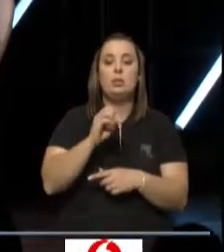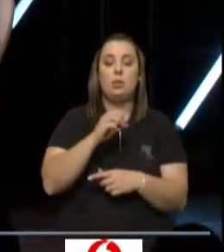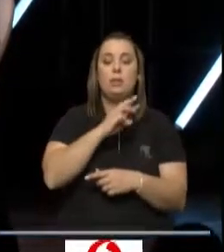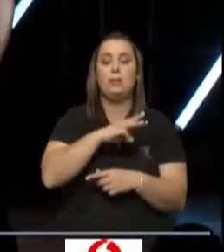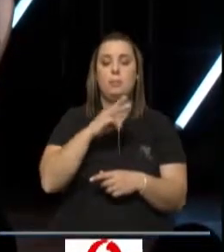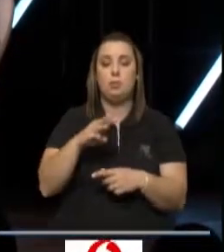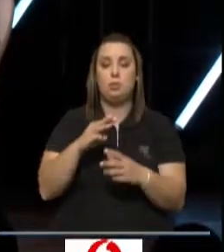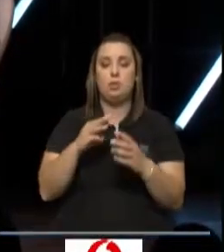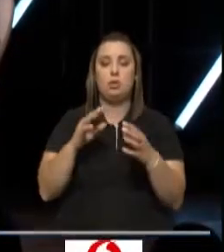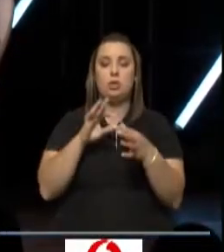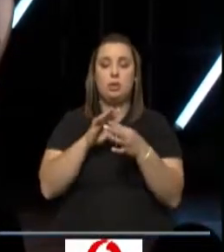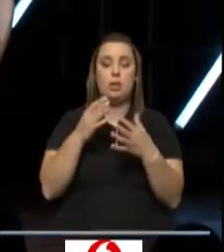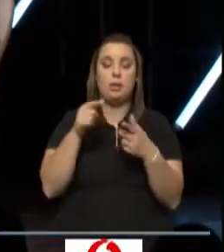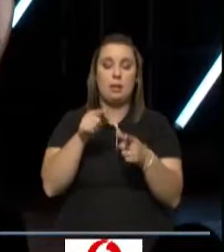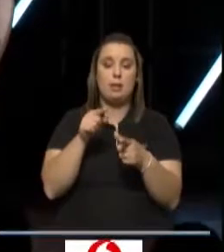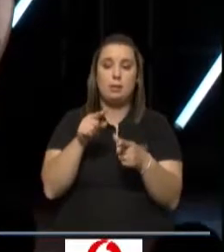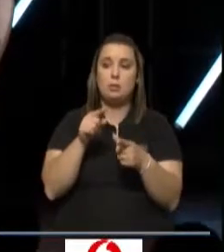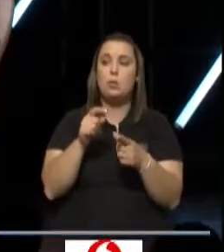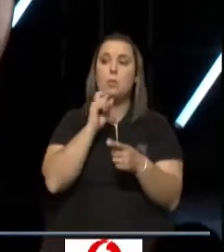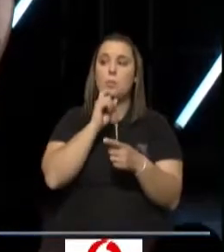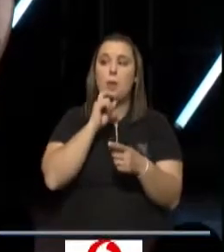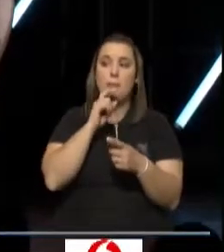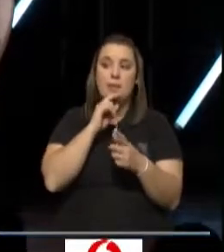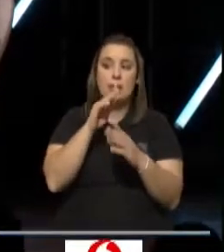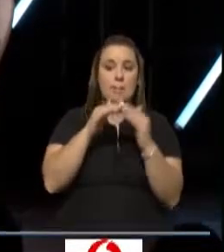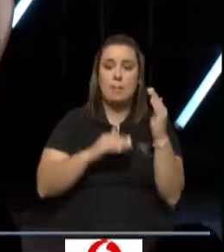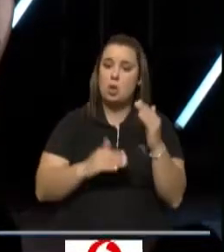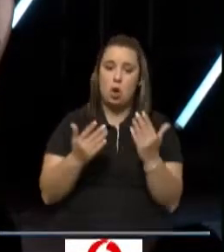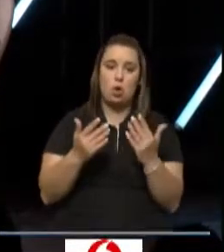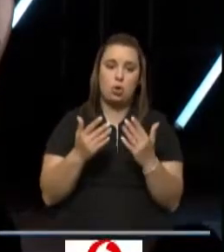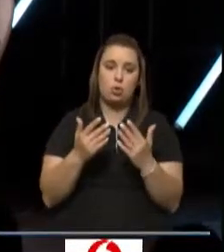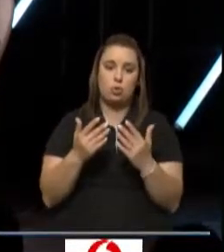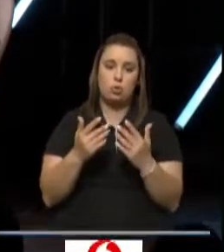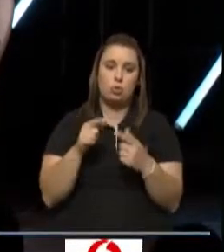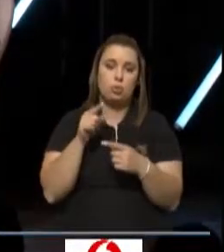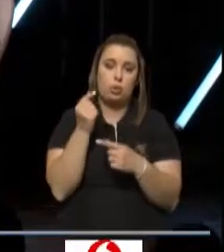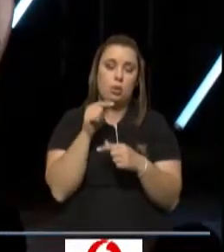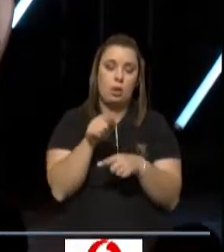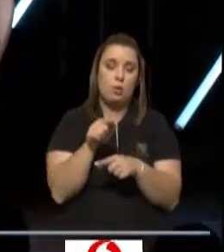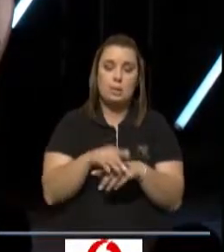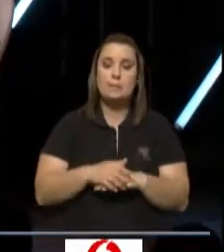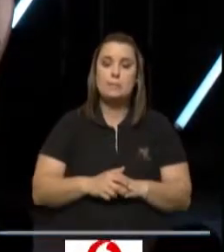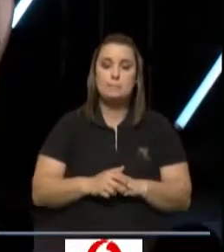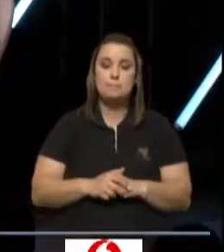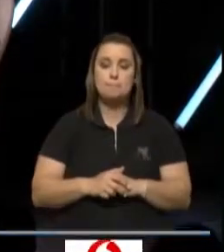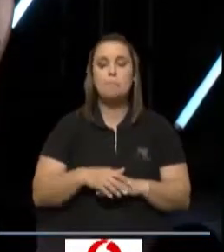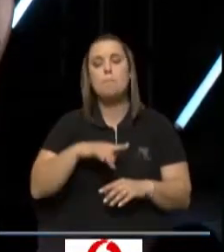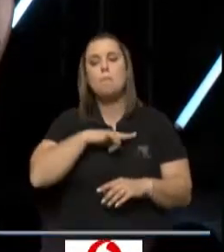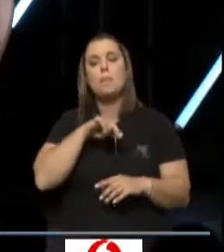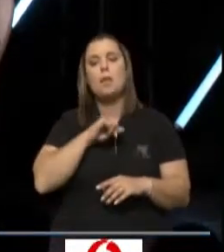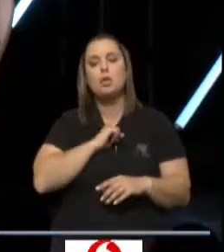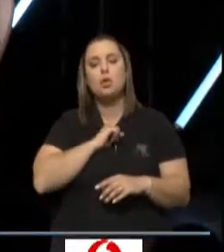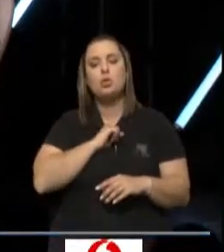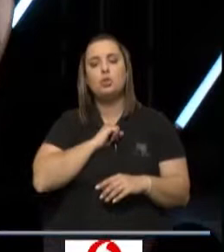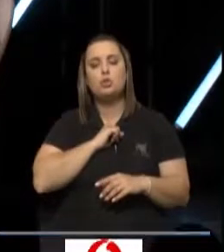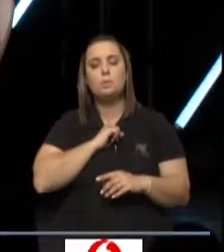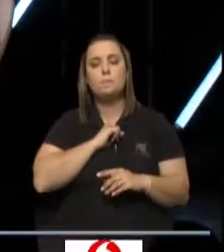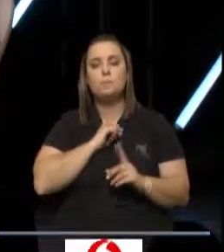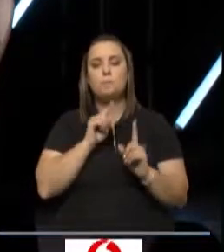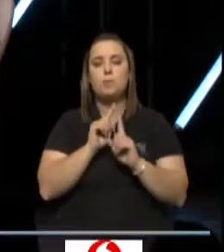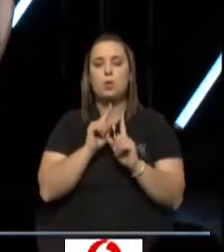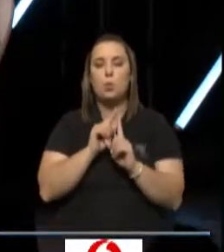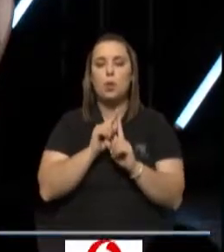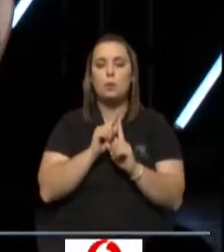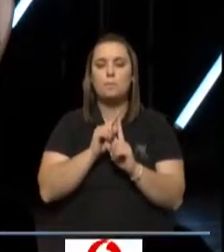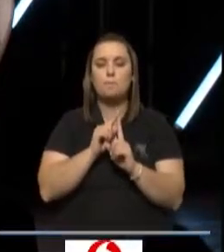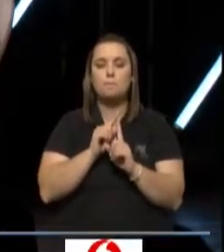the difference is great. And so the digitalization component is much. Much less than this amount. And